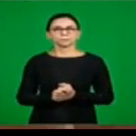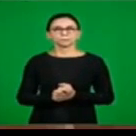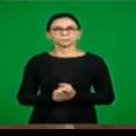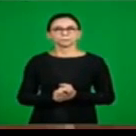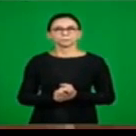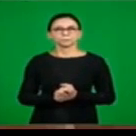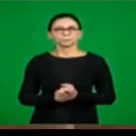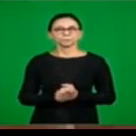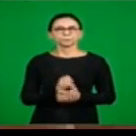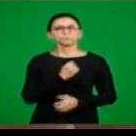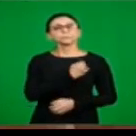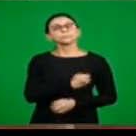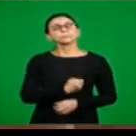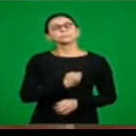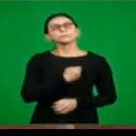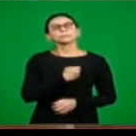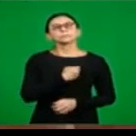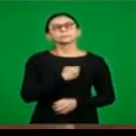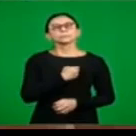in John.